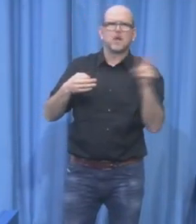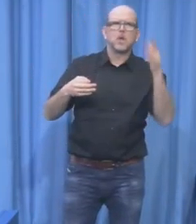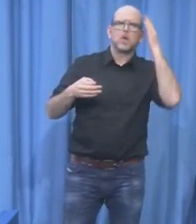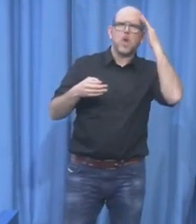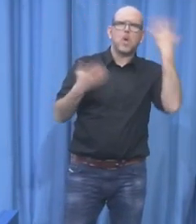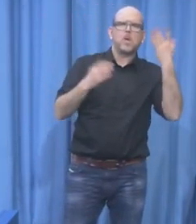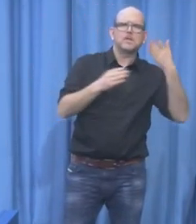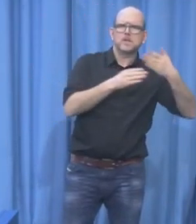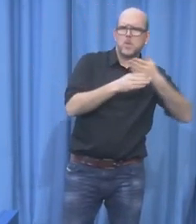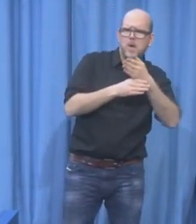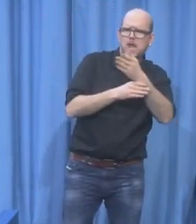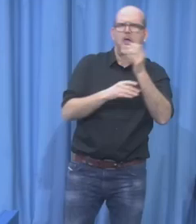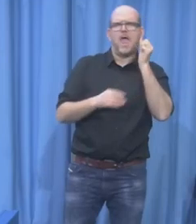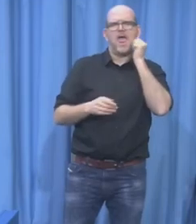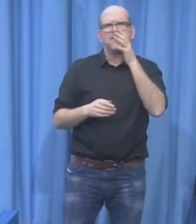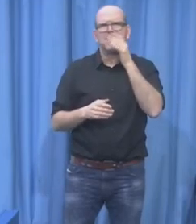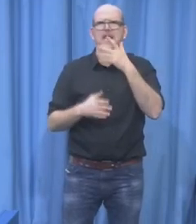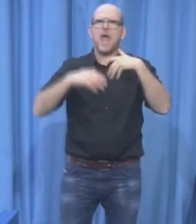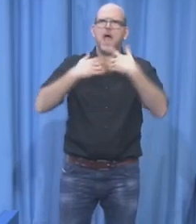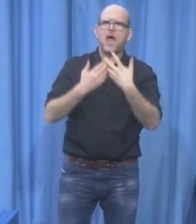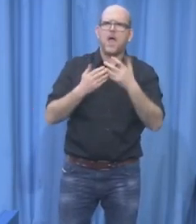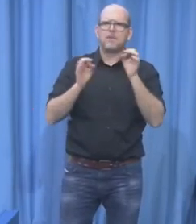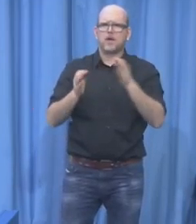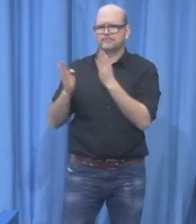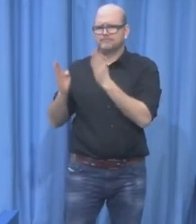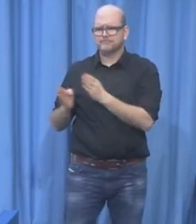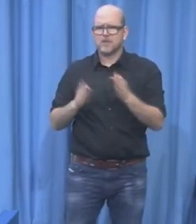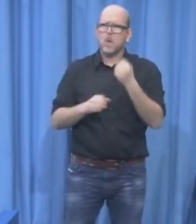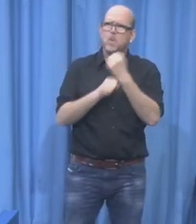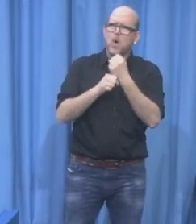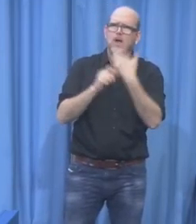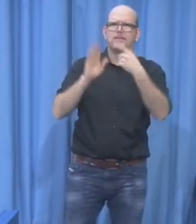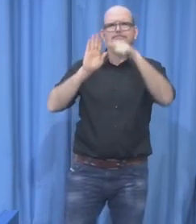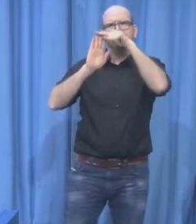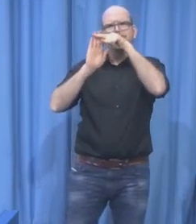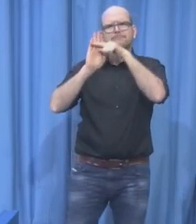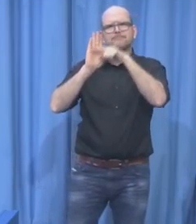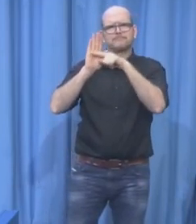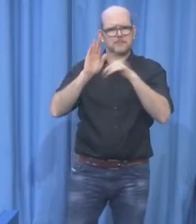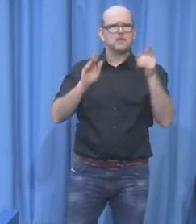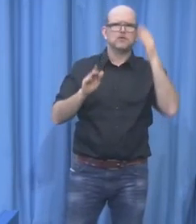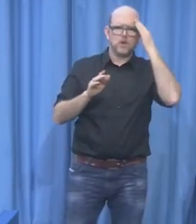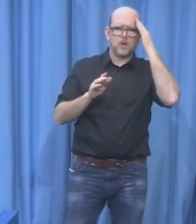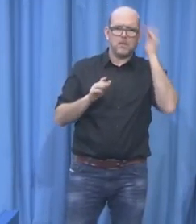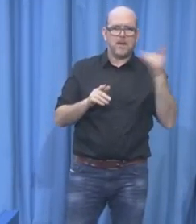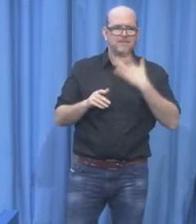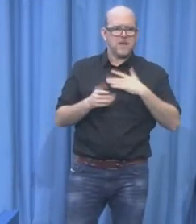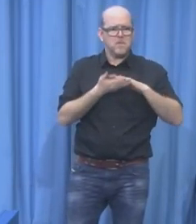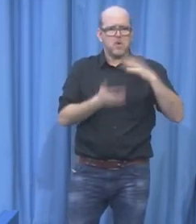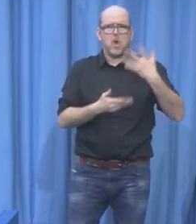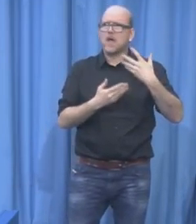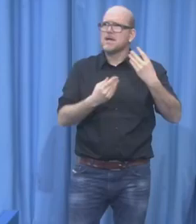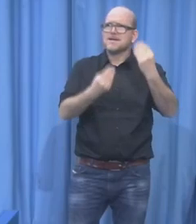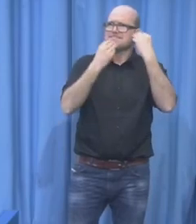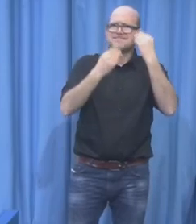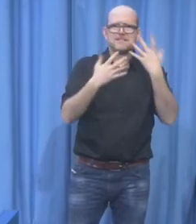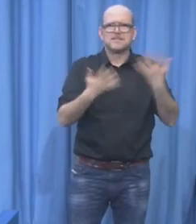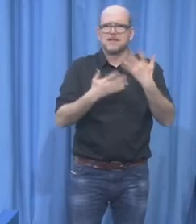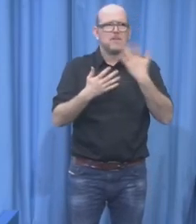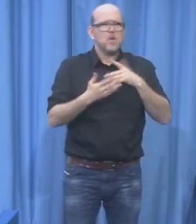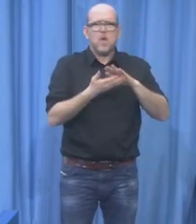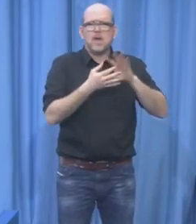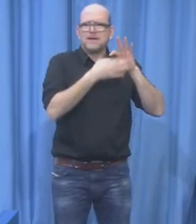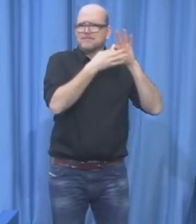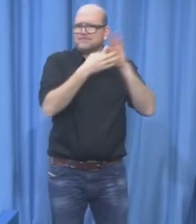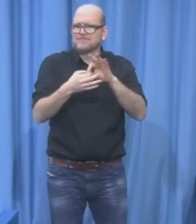so determined. She did our summer program while she was in school, did our pre-employment program for graduates,